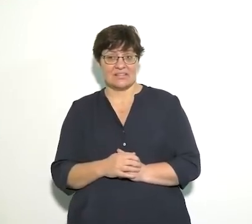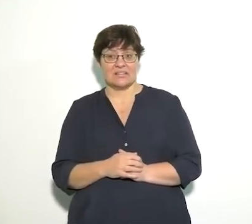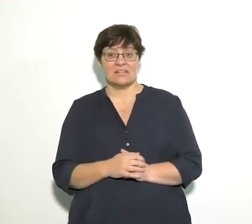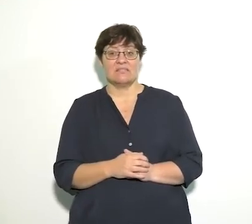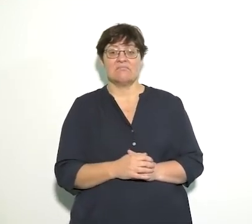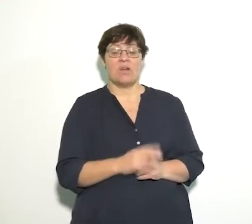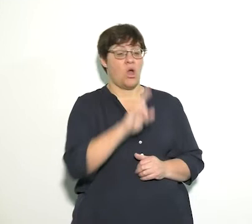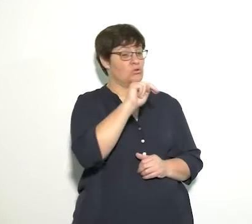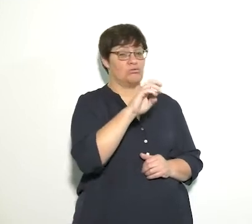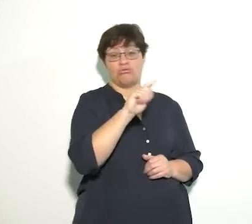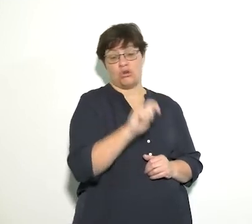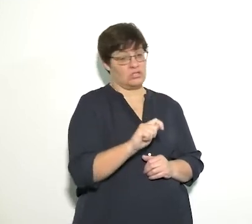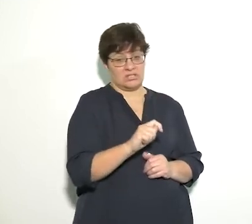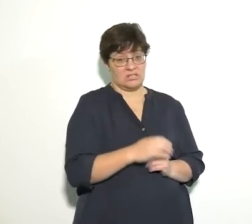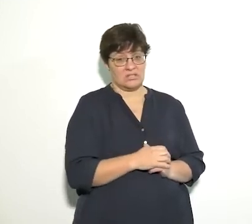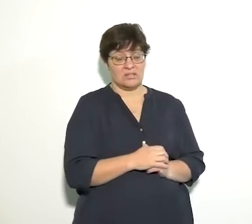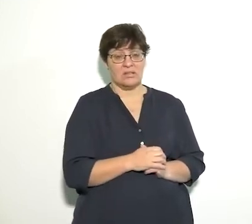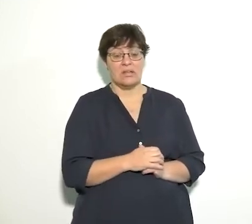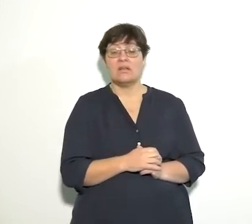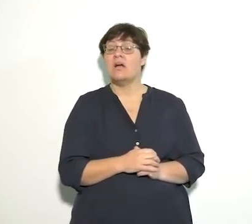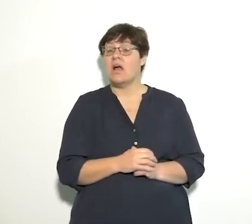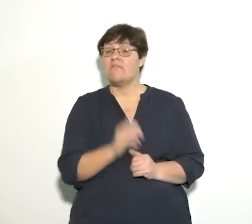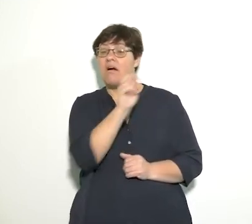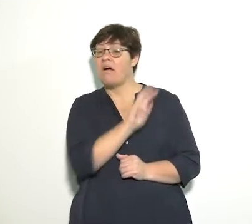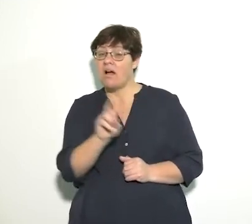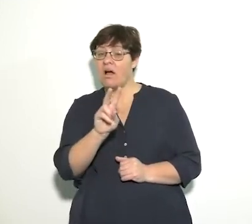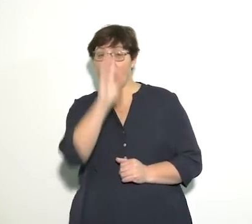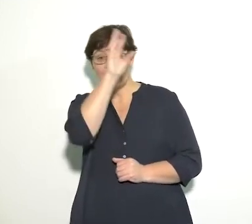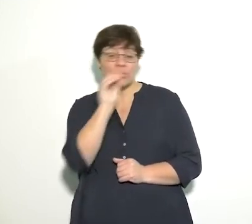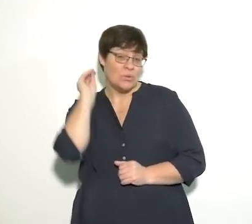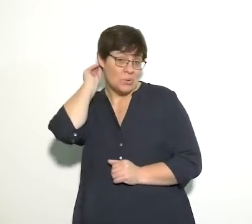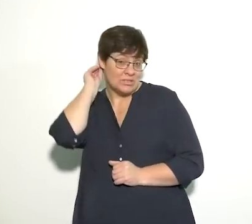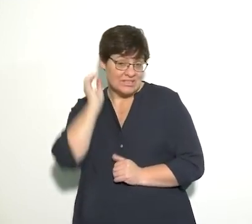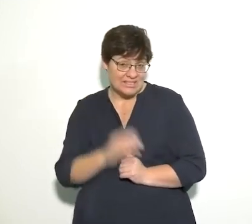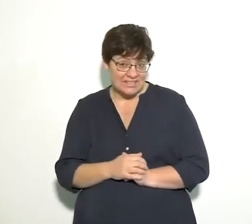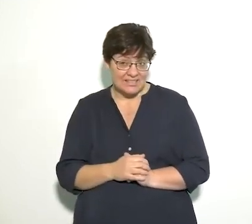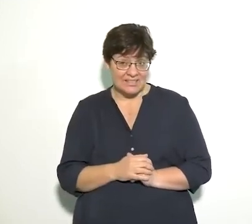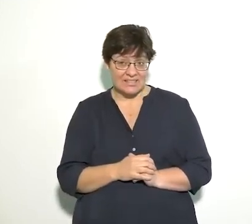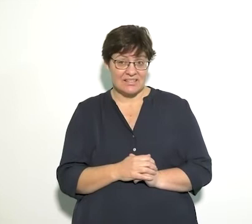is not. When you bring a split diagram there, it becomes note.